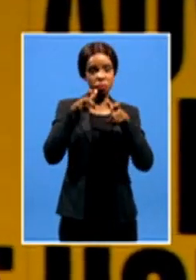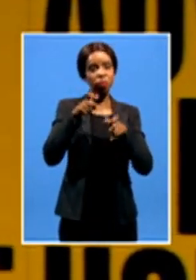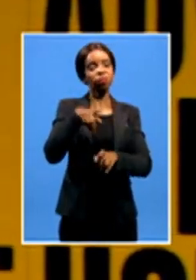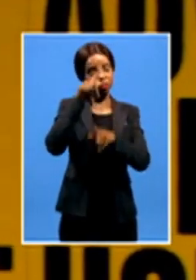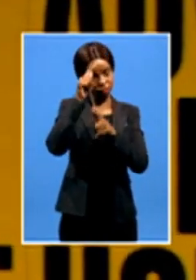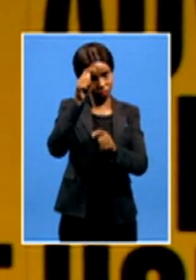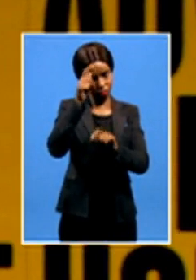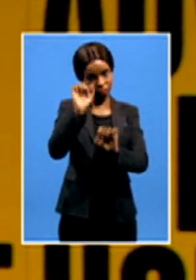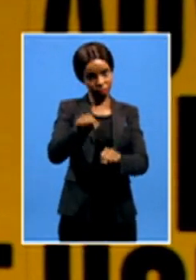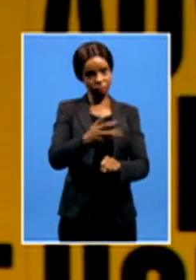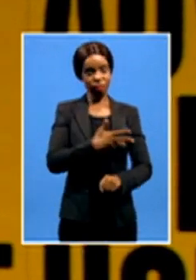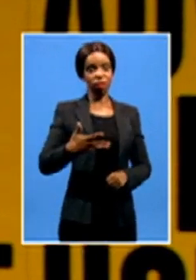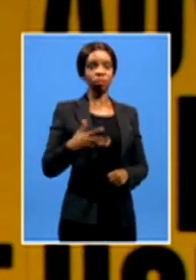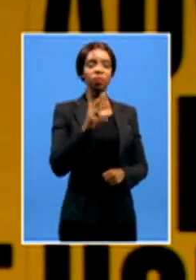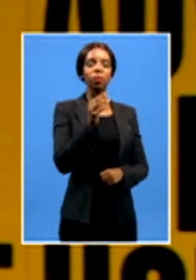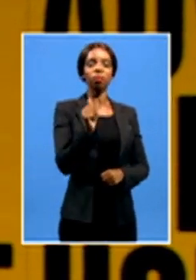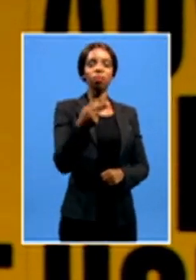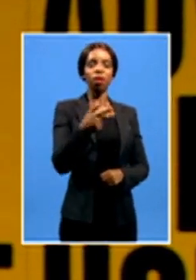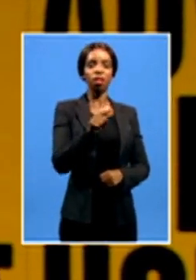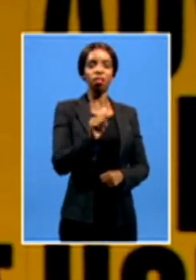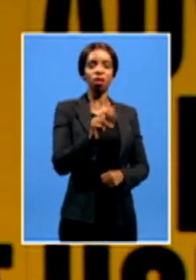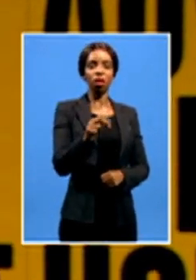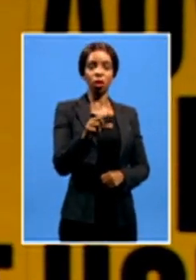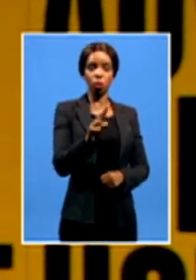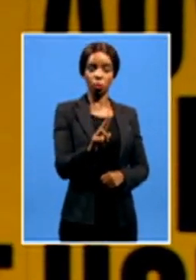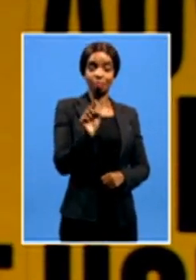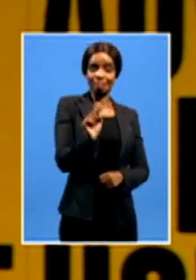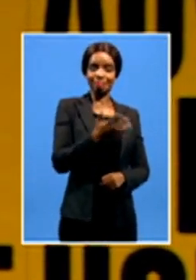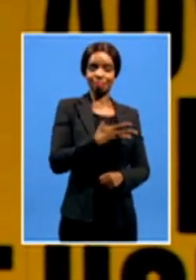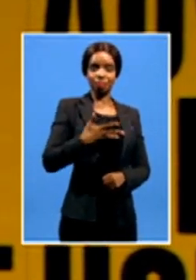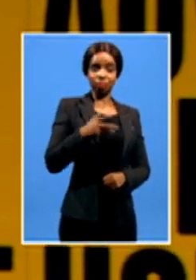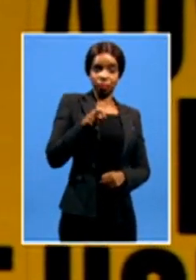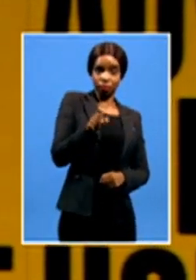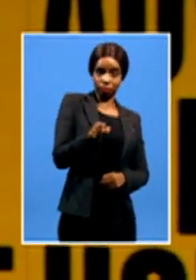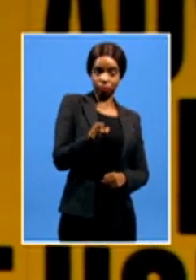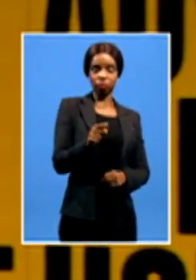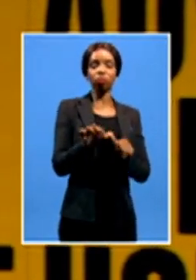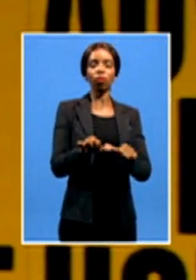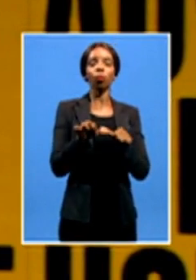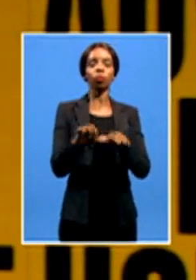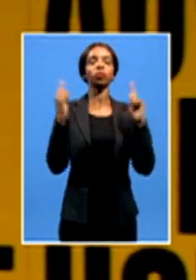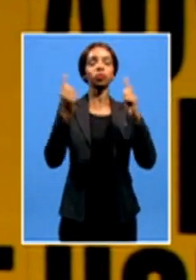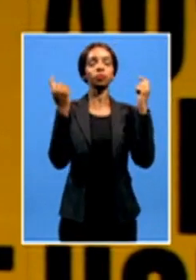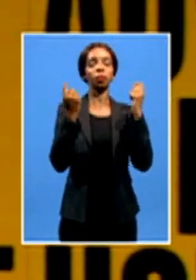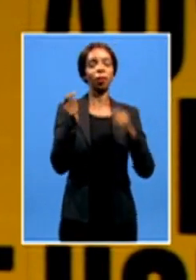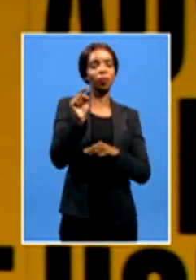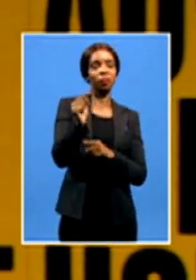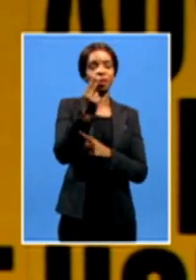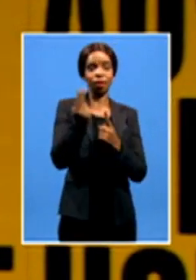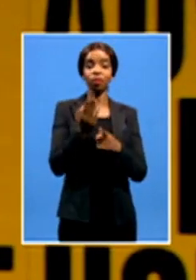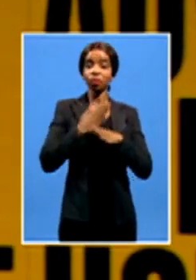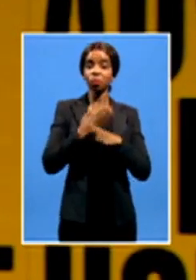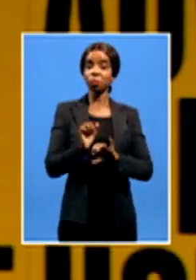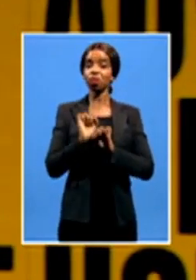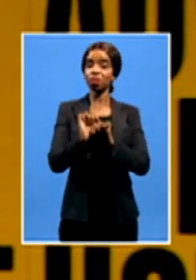Mam Esther Mahlangu, I think, is one of the women in terms of the visual arts who continues to be celebrated, and her work